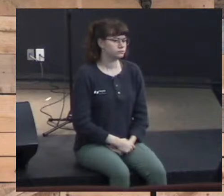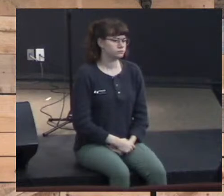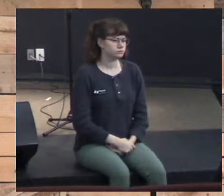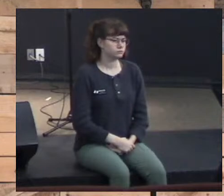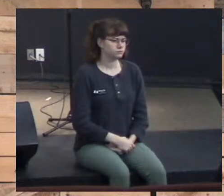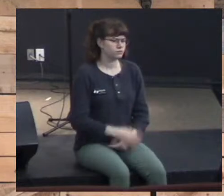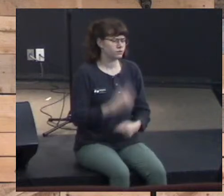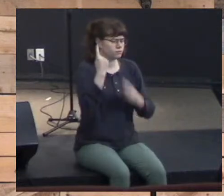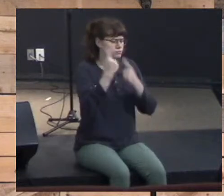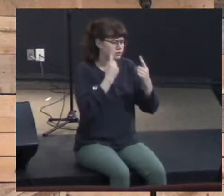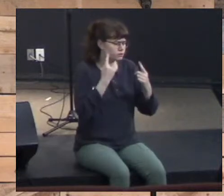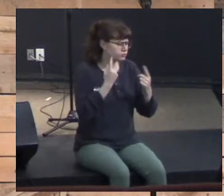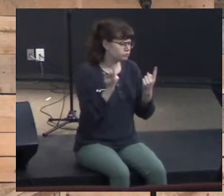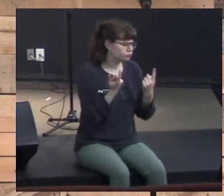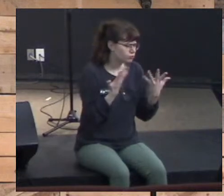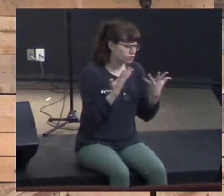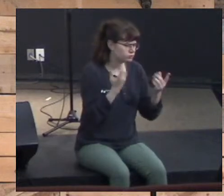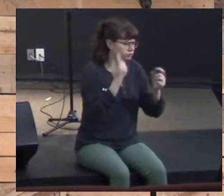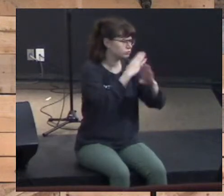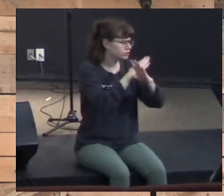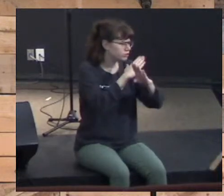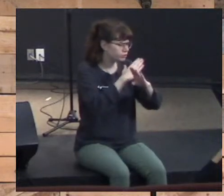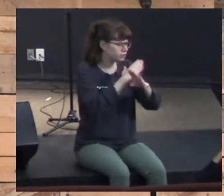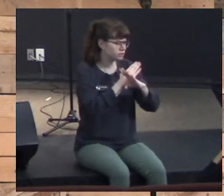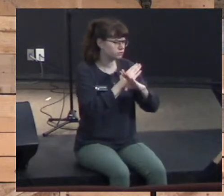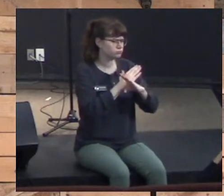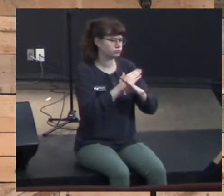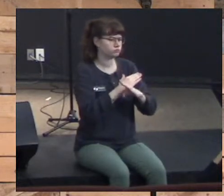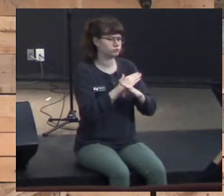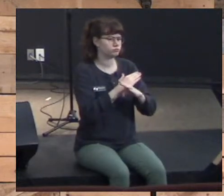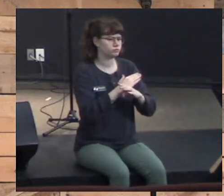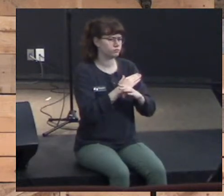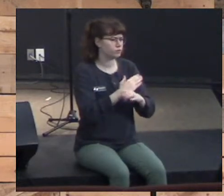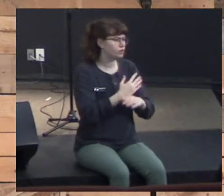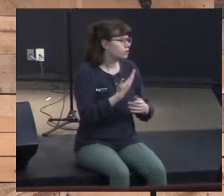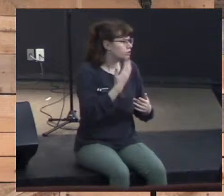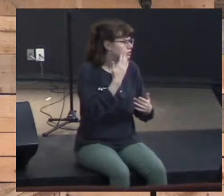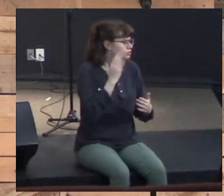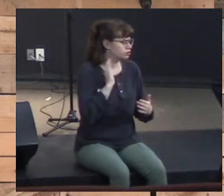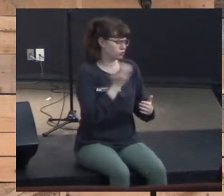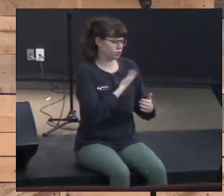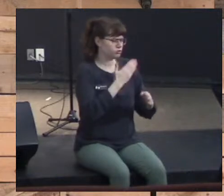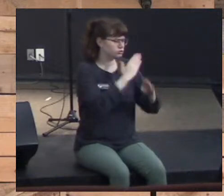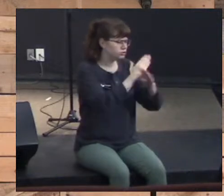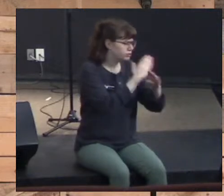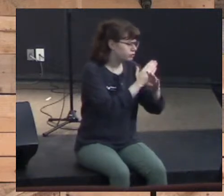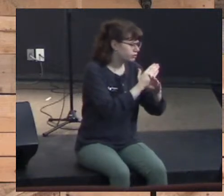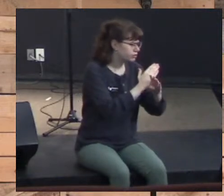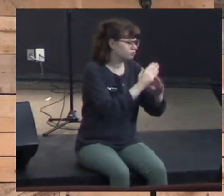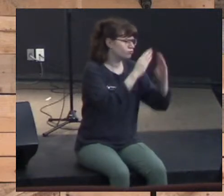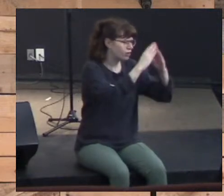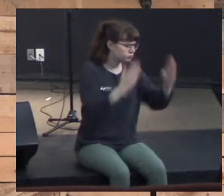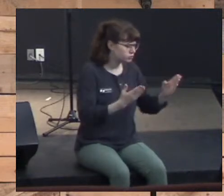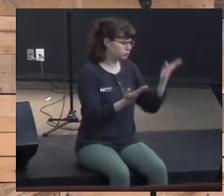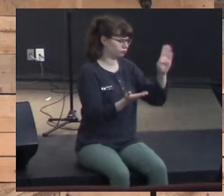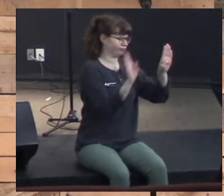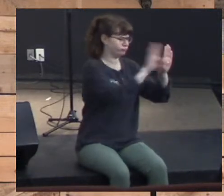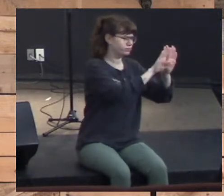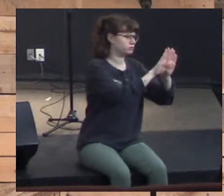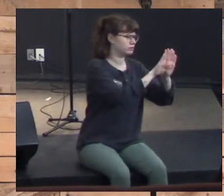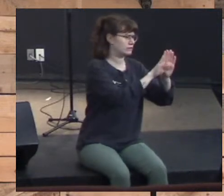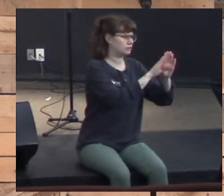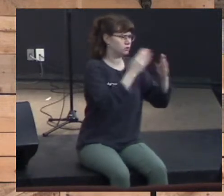So it got me thinking about what is our security, right? What is our security, boarding up our houses and hunkering down and hoping the storm? I